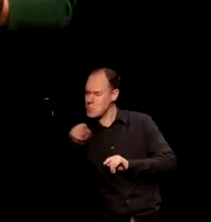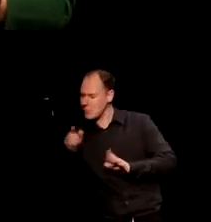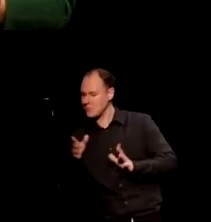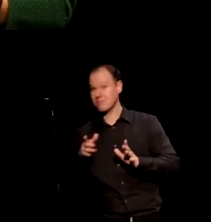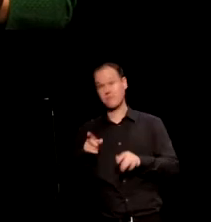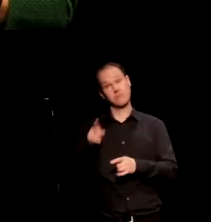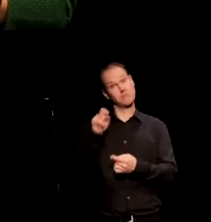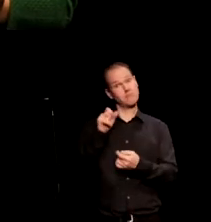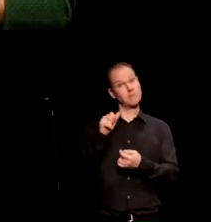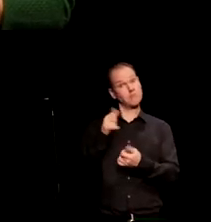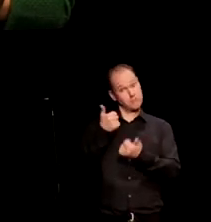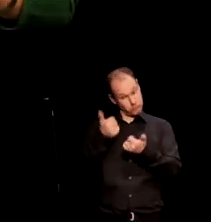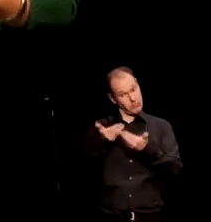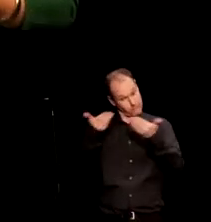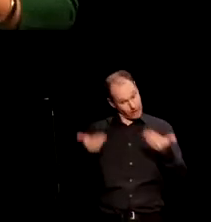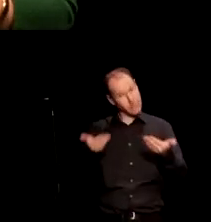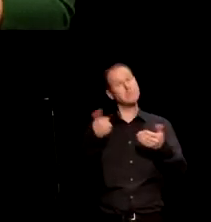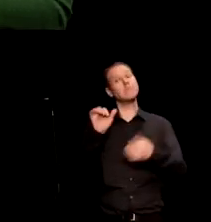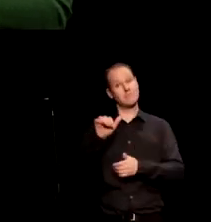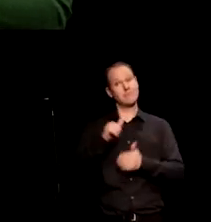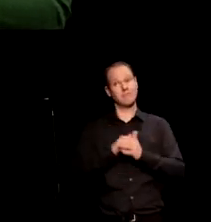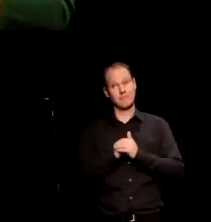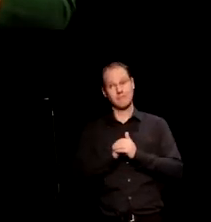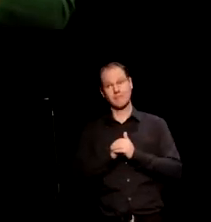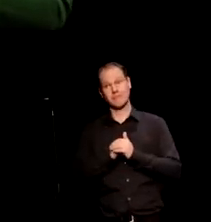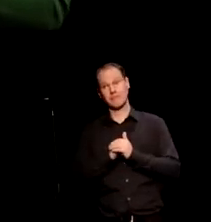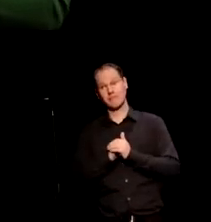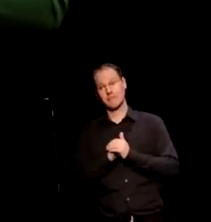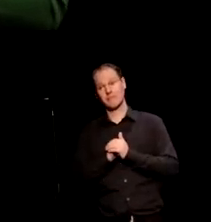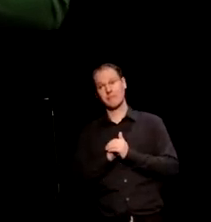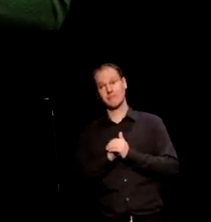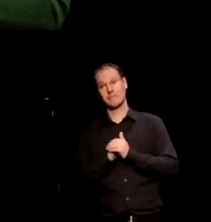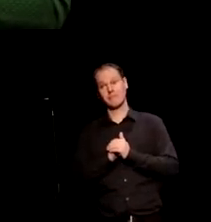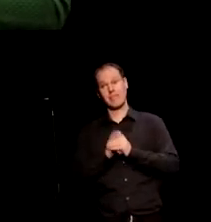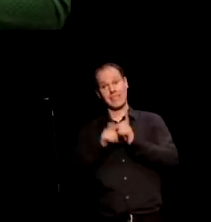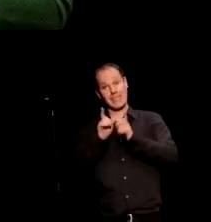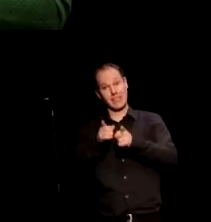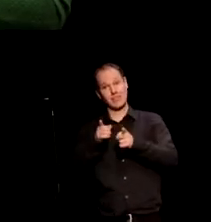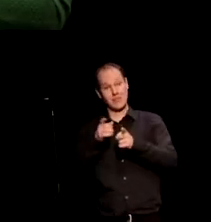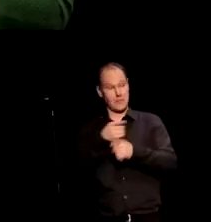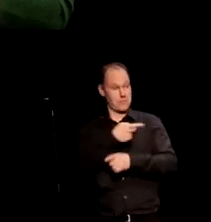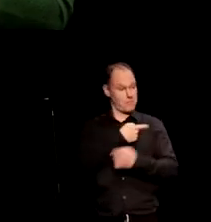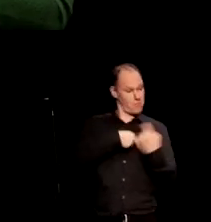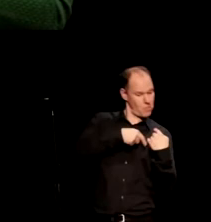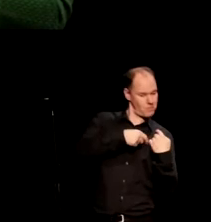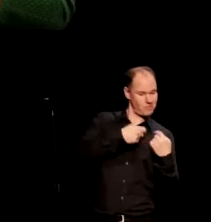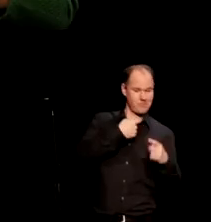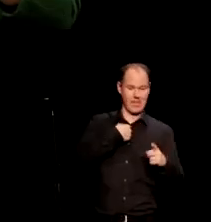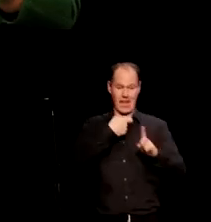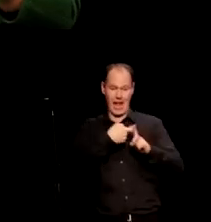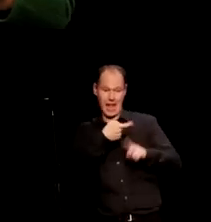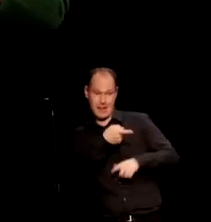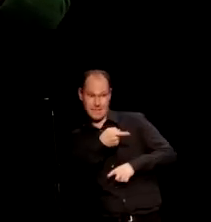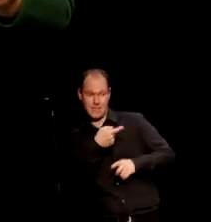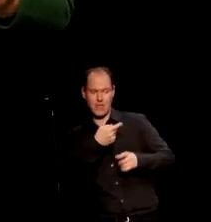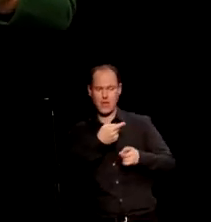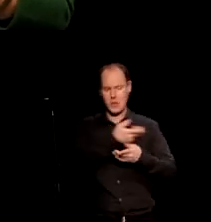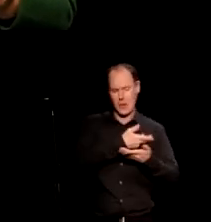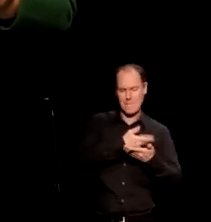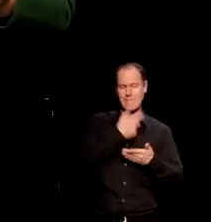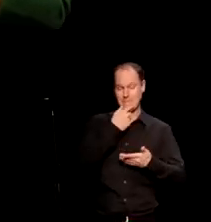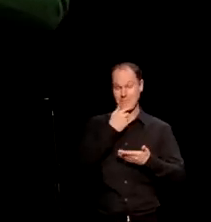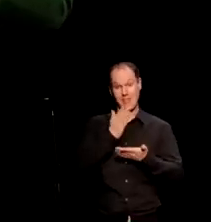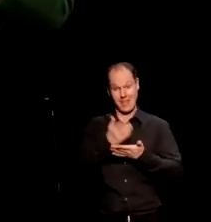I think that's a very fair point, and that was something that, you know, that one of the reasons why Kate and I started talking about it is the fact that it's a very